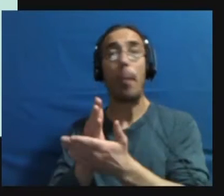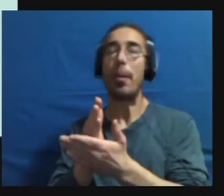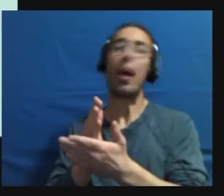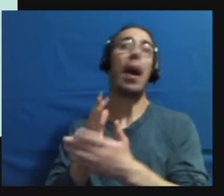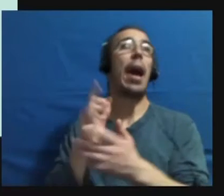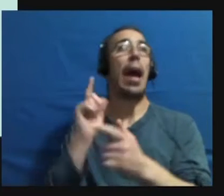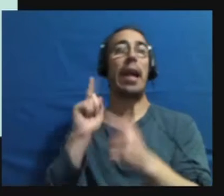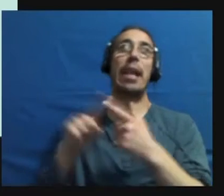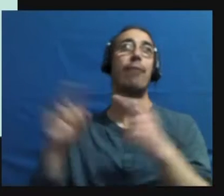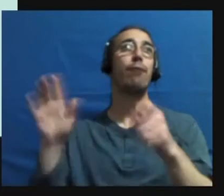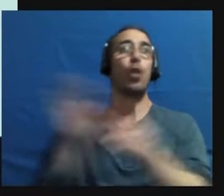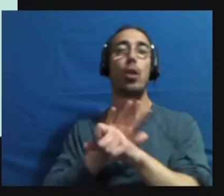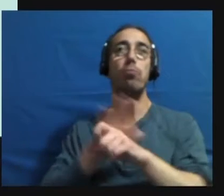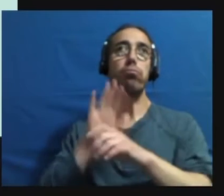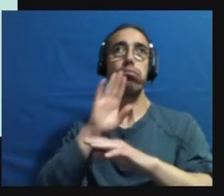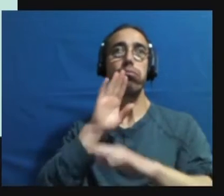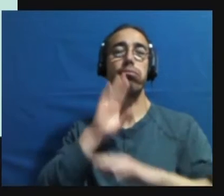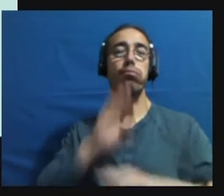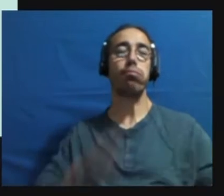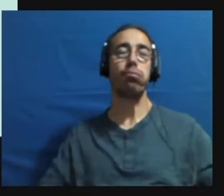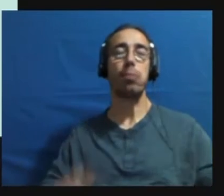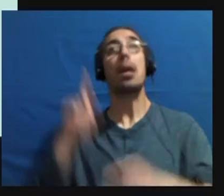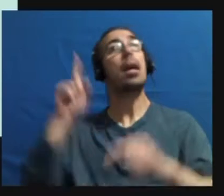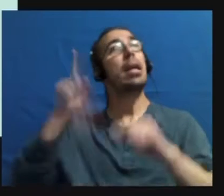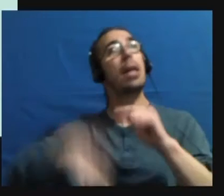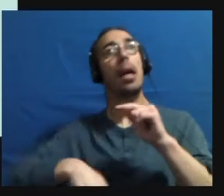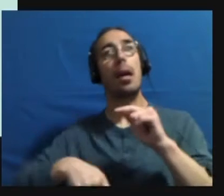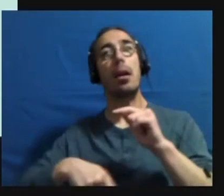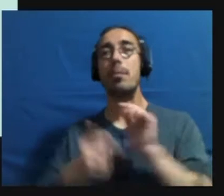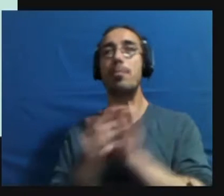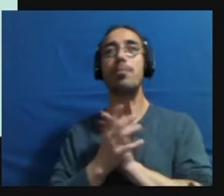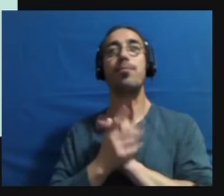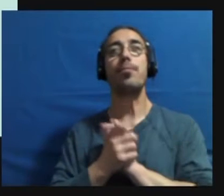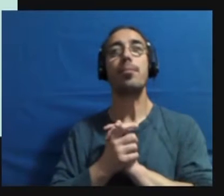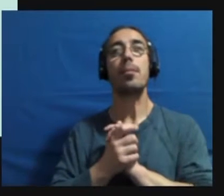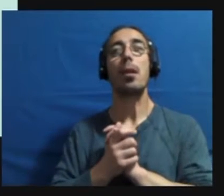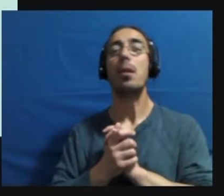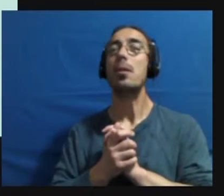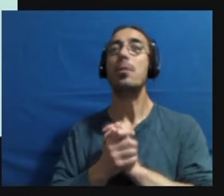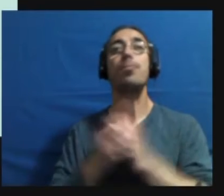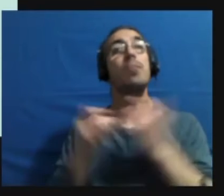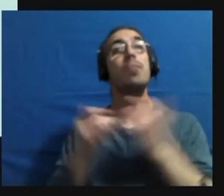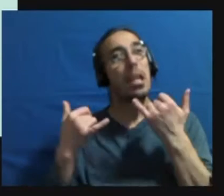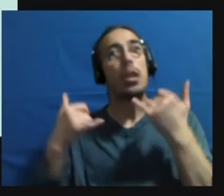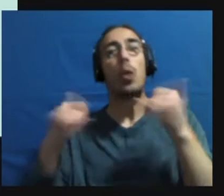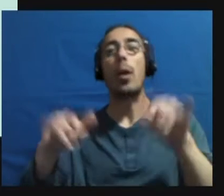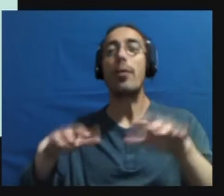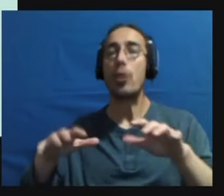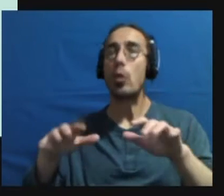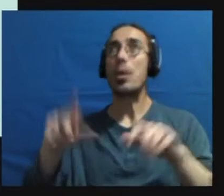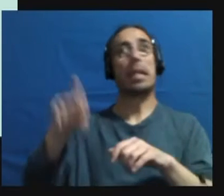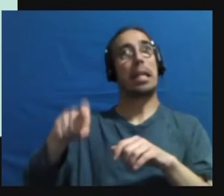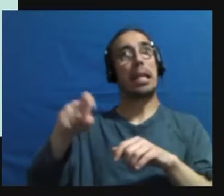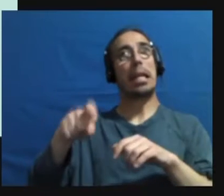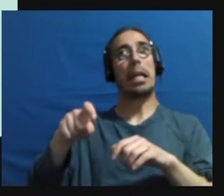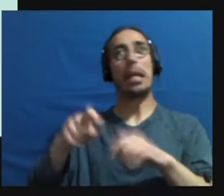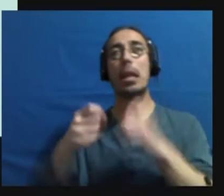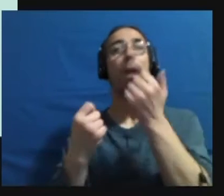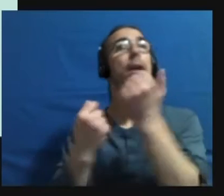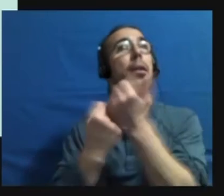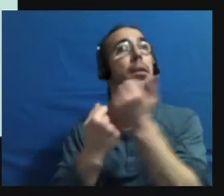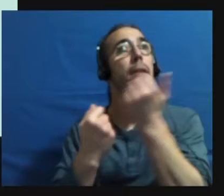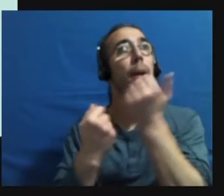calm. So stimming isn't the end all be all. We still need to be fostering supportive environment and